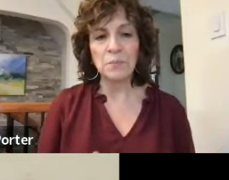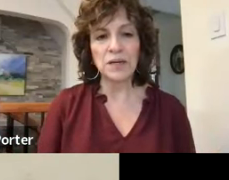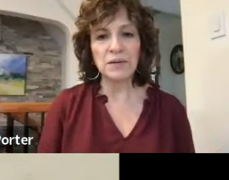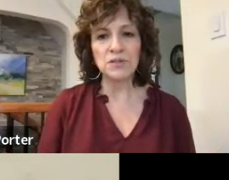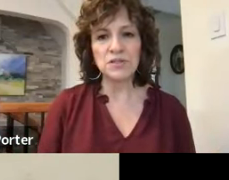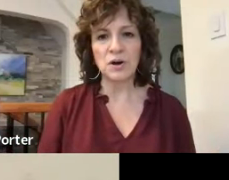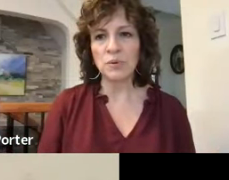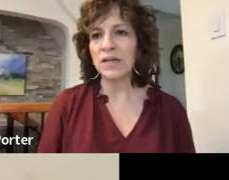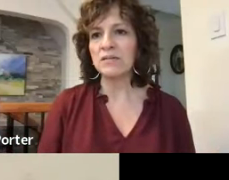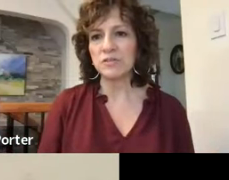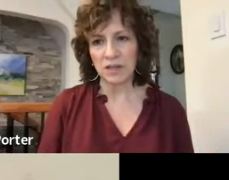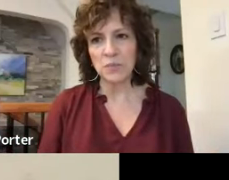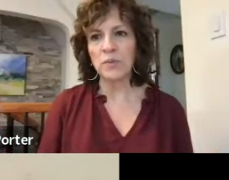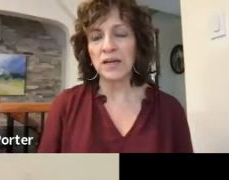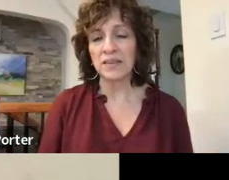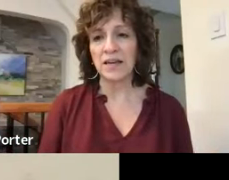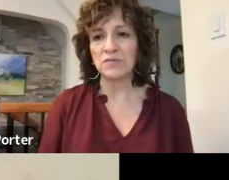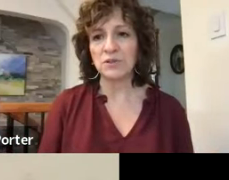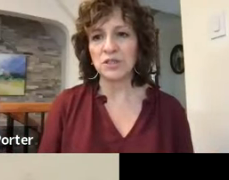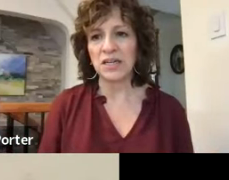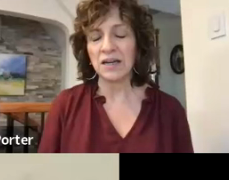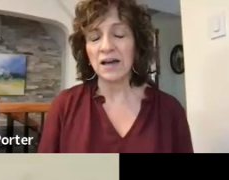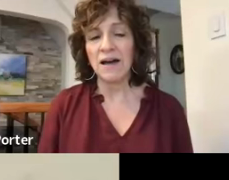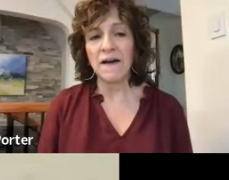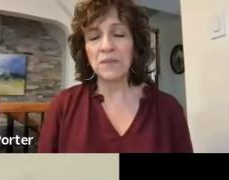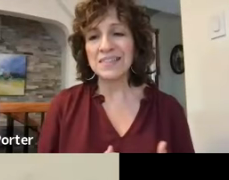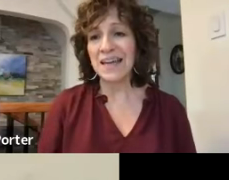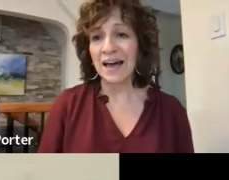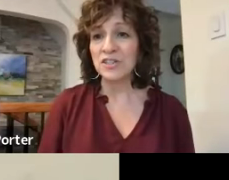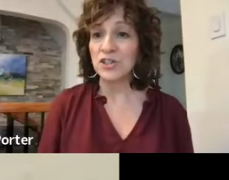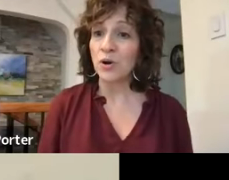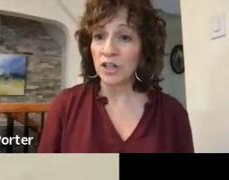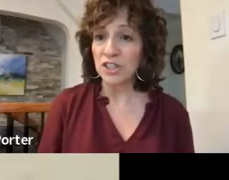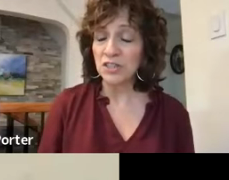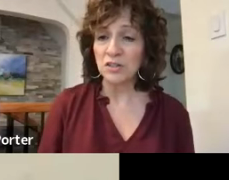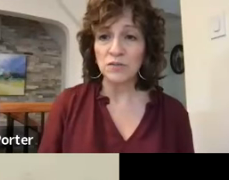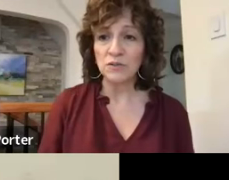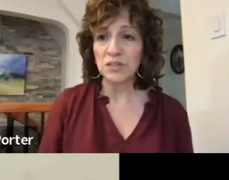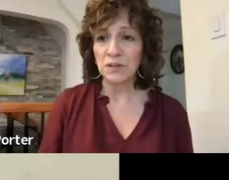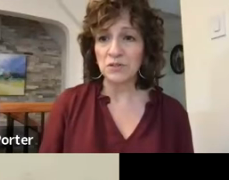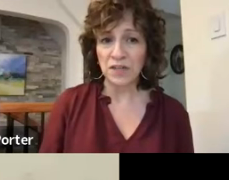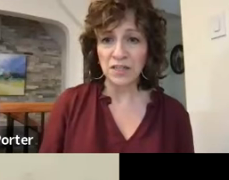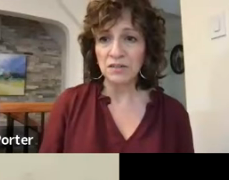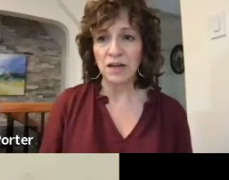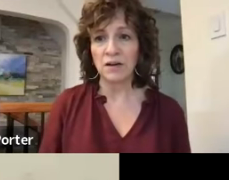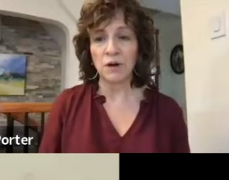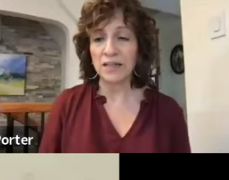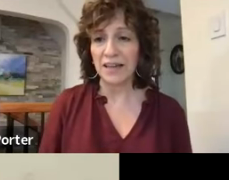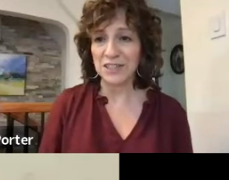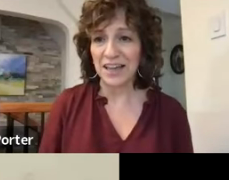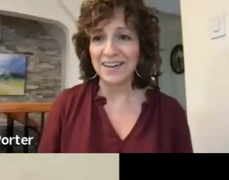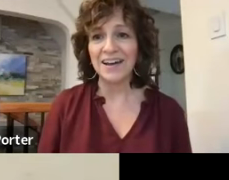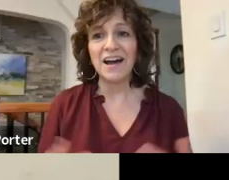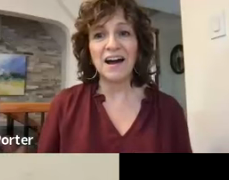me, but he was already experimenting at the age of 13. His dad is a neurologist at the University of Pennsylvania,